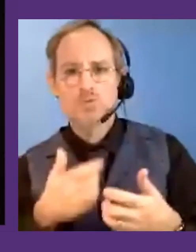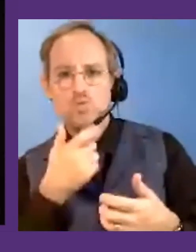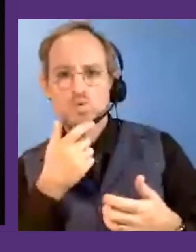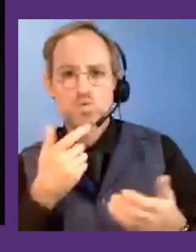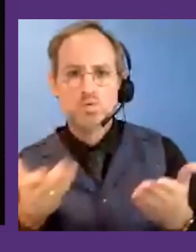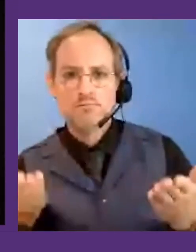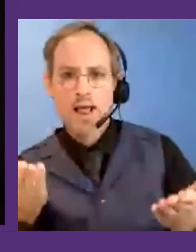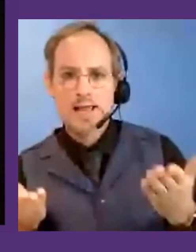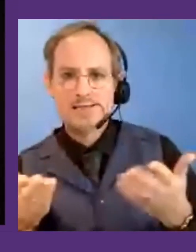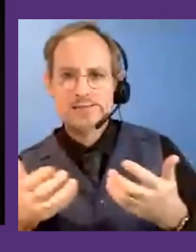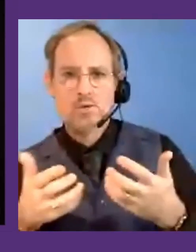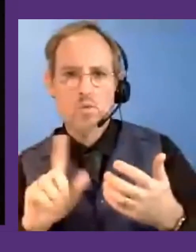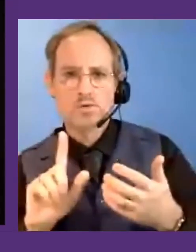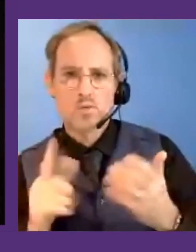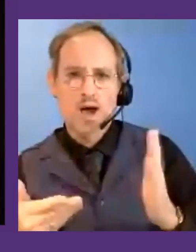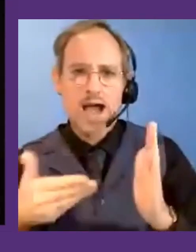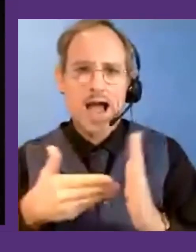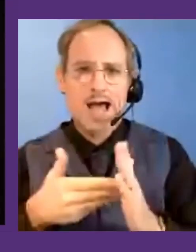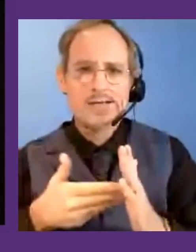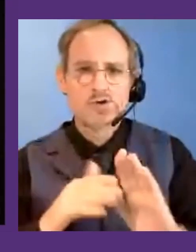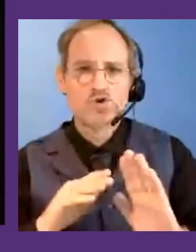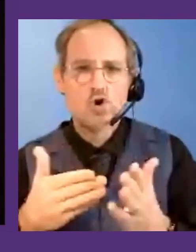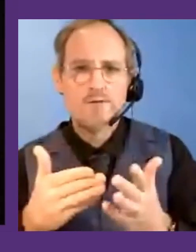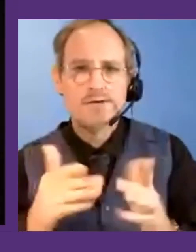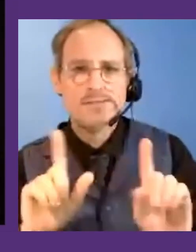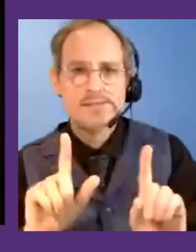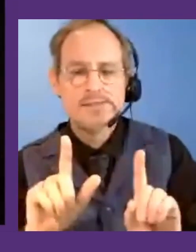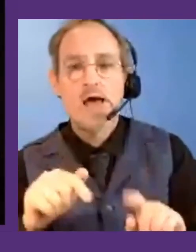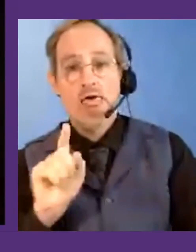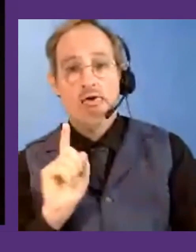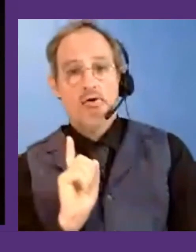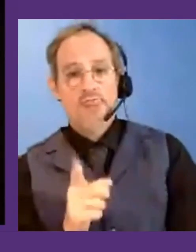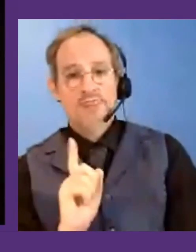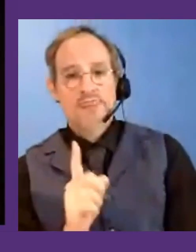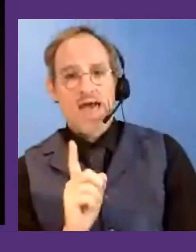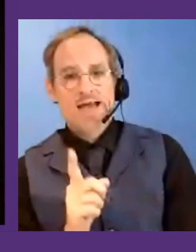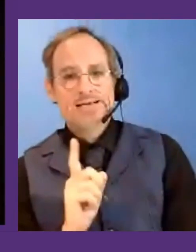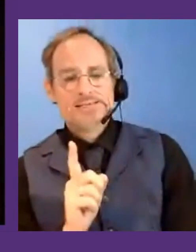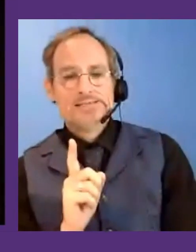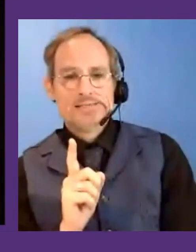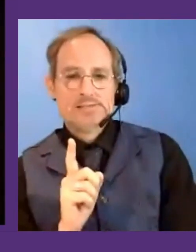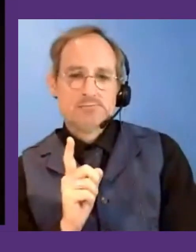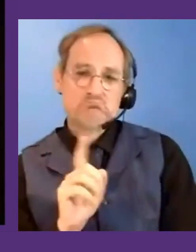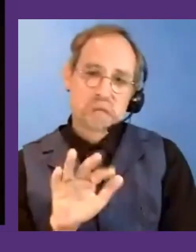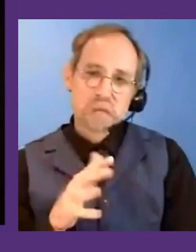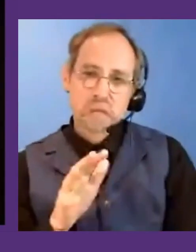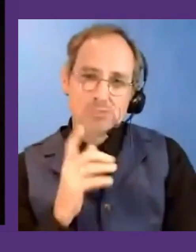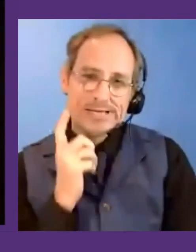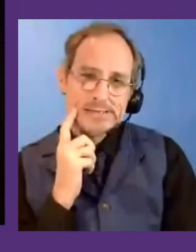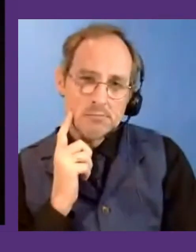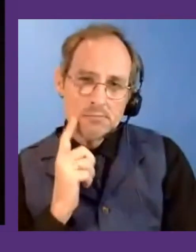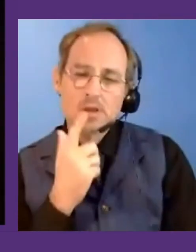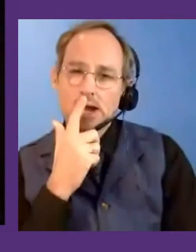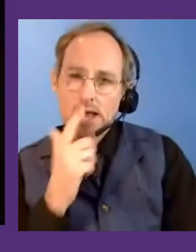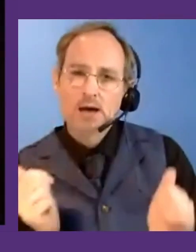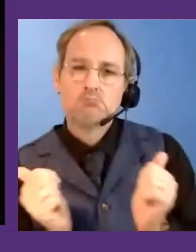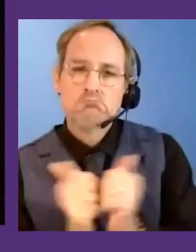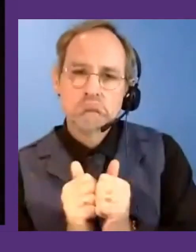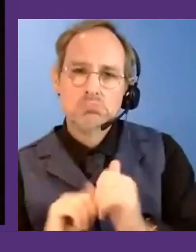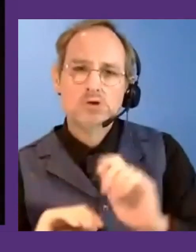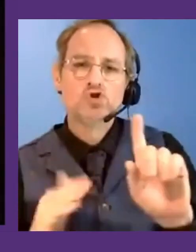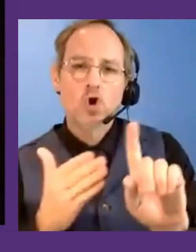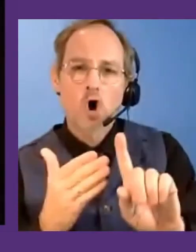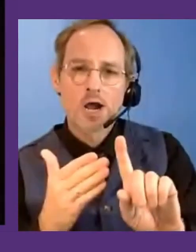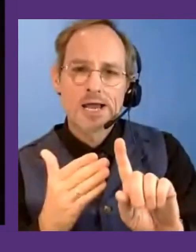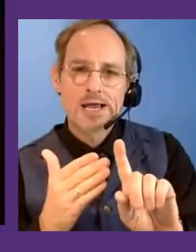those services? I think that to some degree is relatively simple because you can set a target for it. Things that you can set a